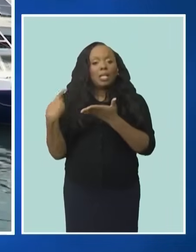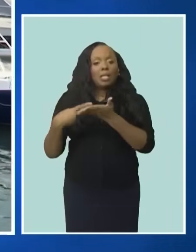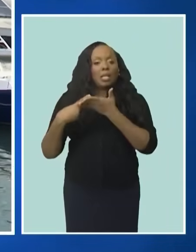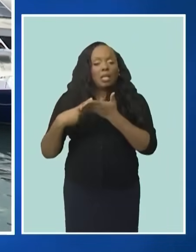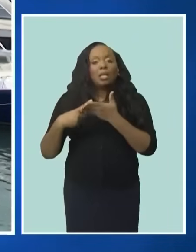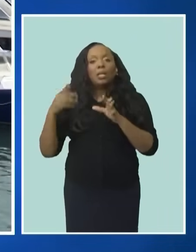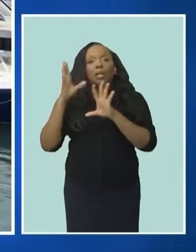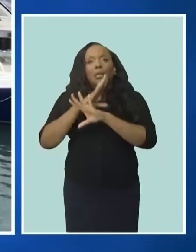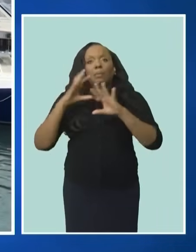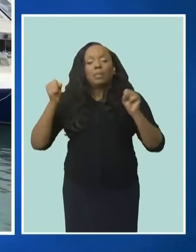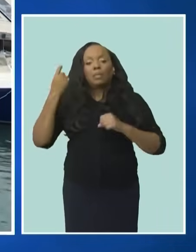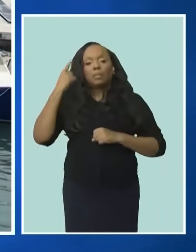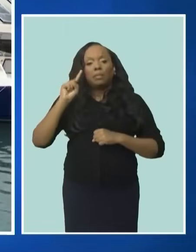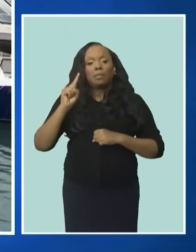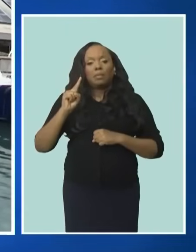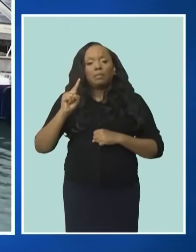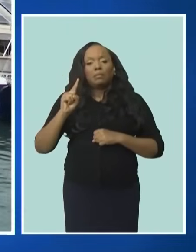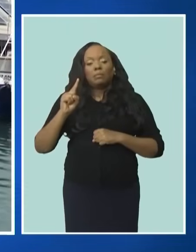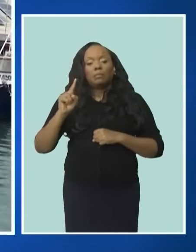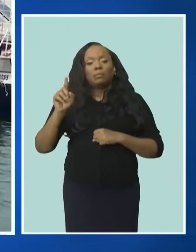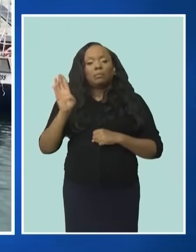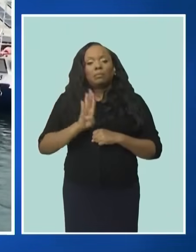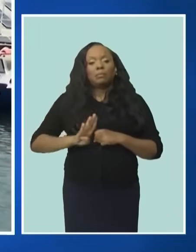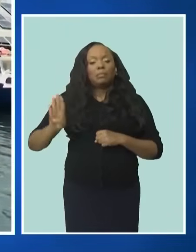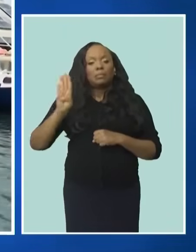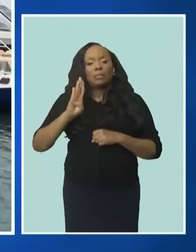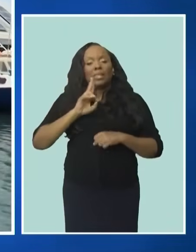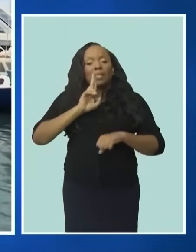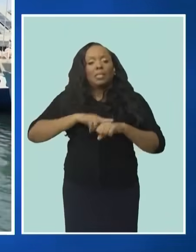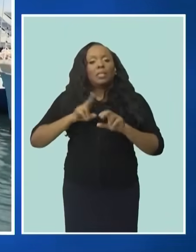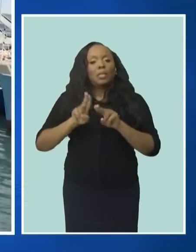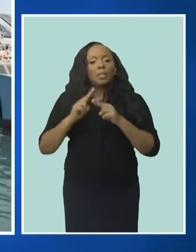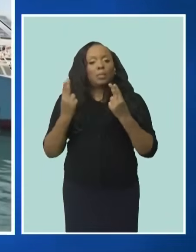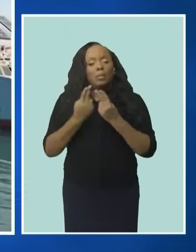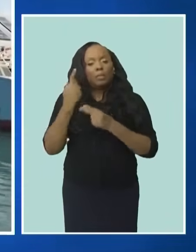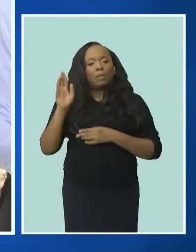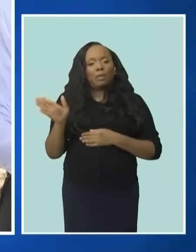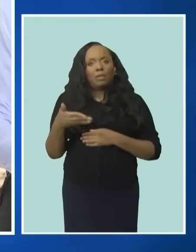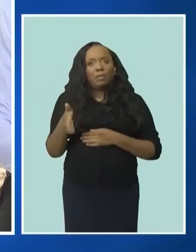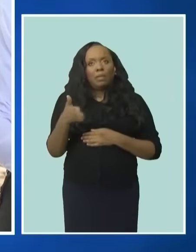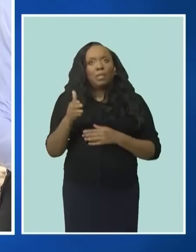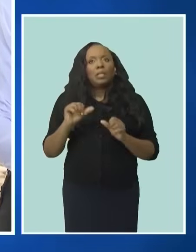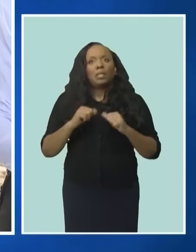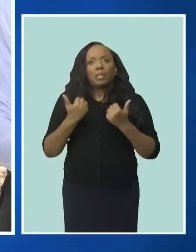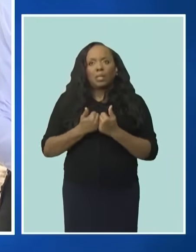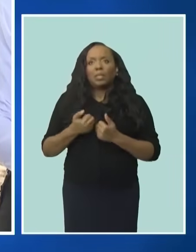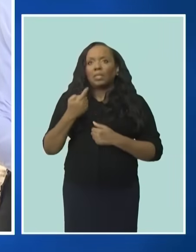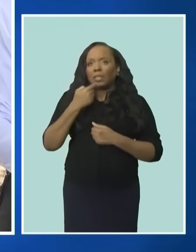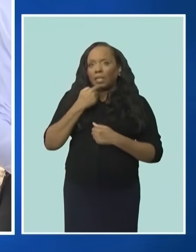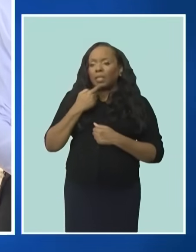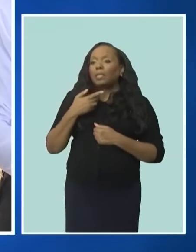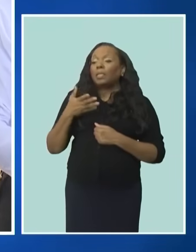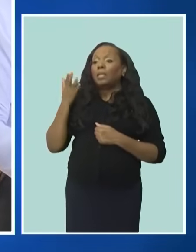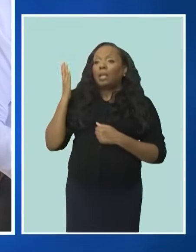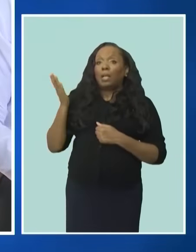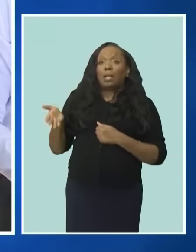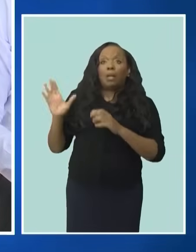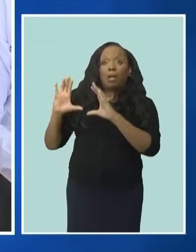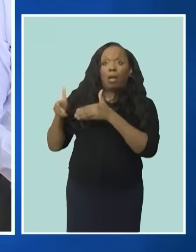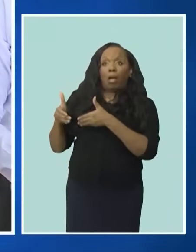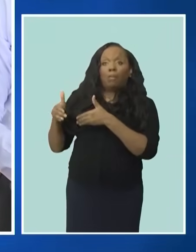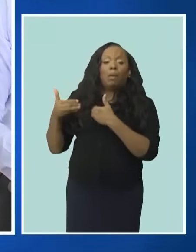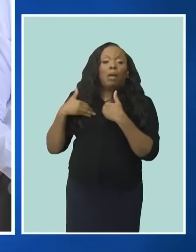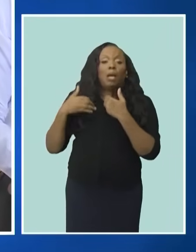President of the Barbados National Union of Fisherfolk Organizations, Fernell Nichols, says Barnufo has had successful meetings